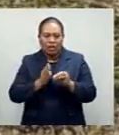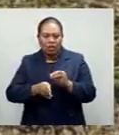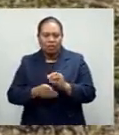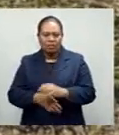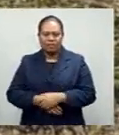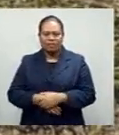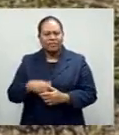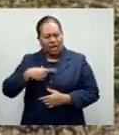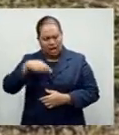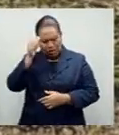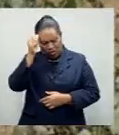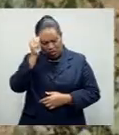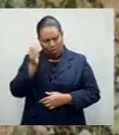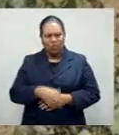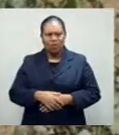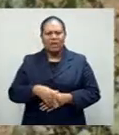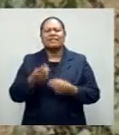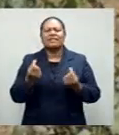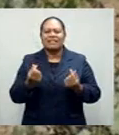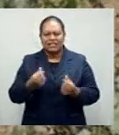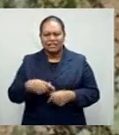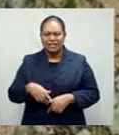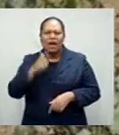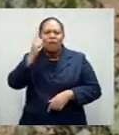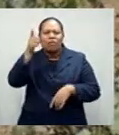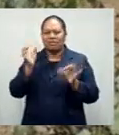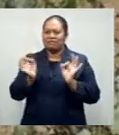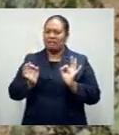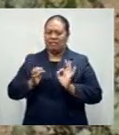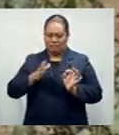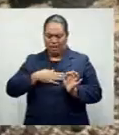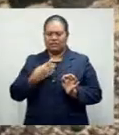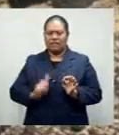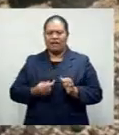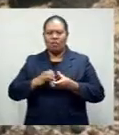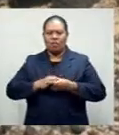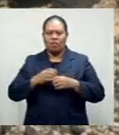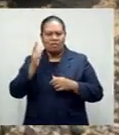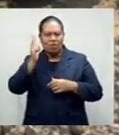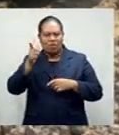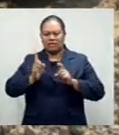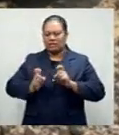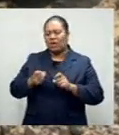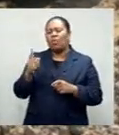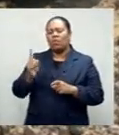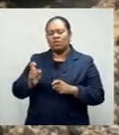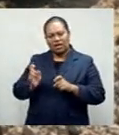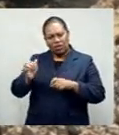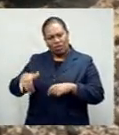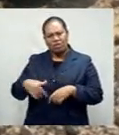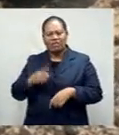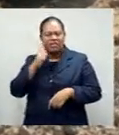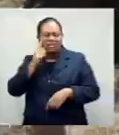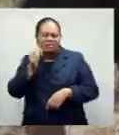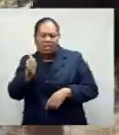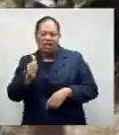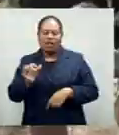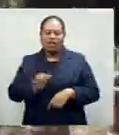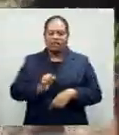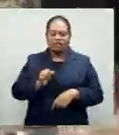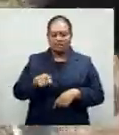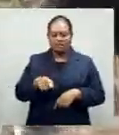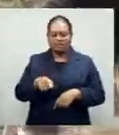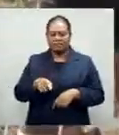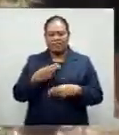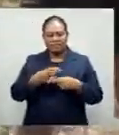the easy money. Nobody's my boss, my own work. Whatever time I want to work, stay home, take care of my farm, easy way. Sharma